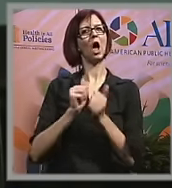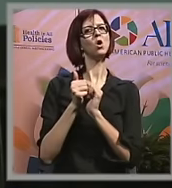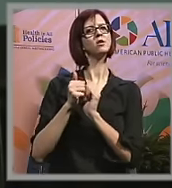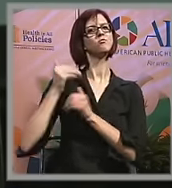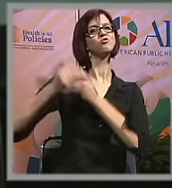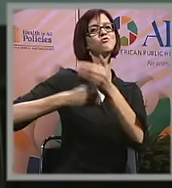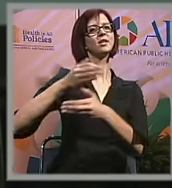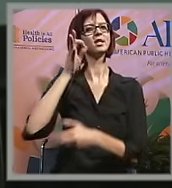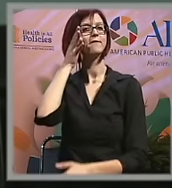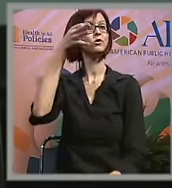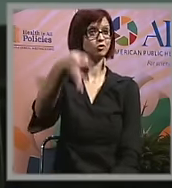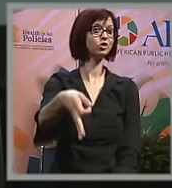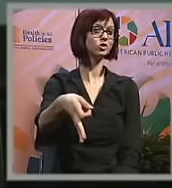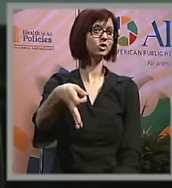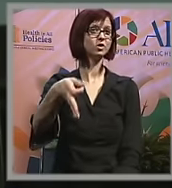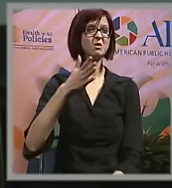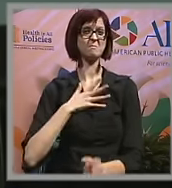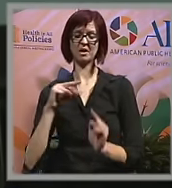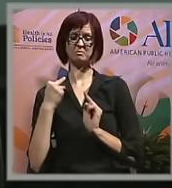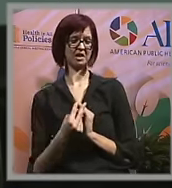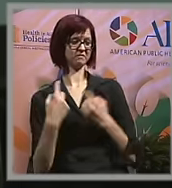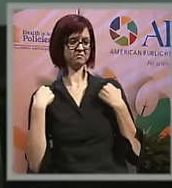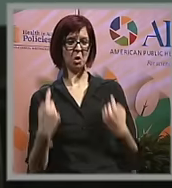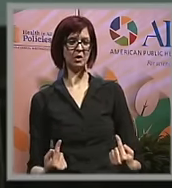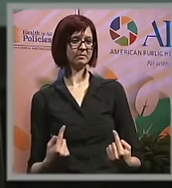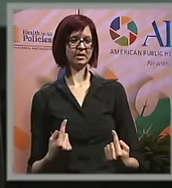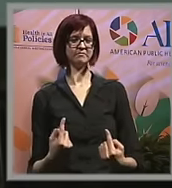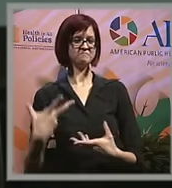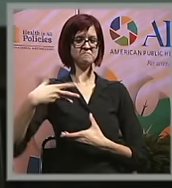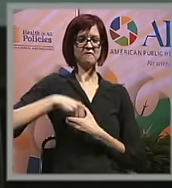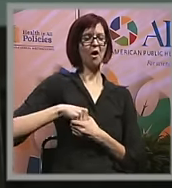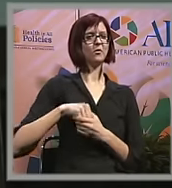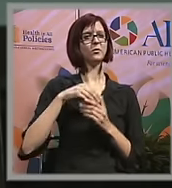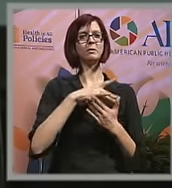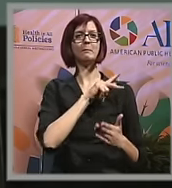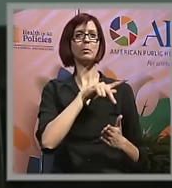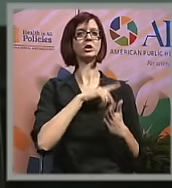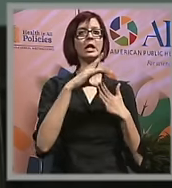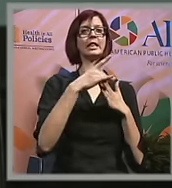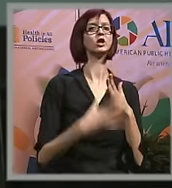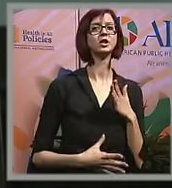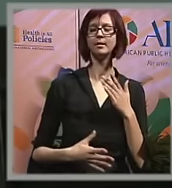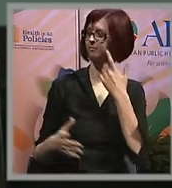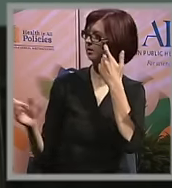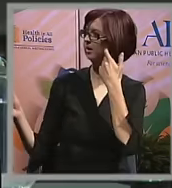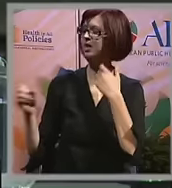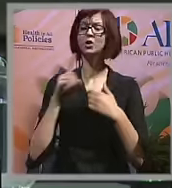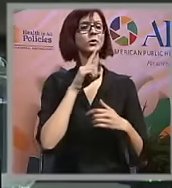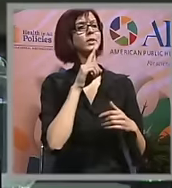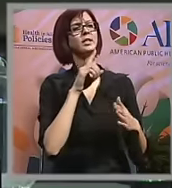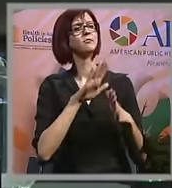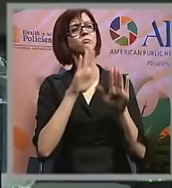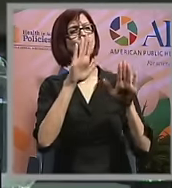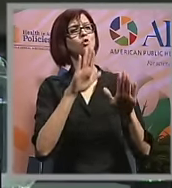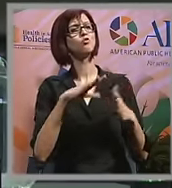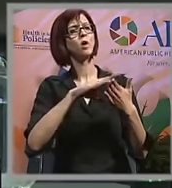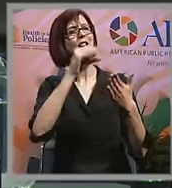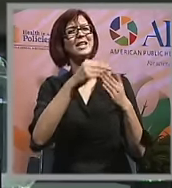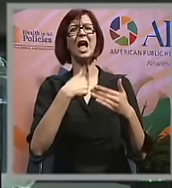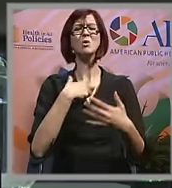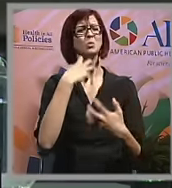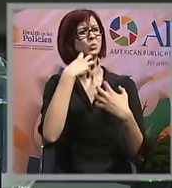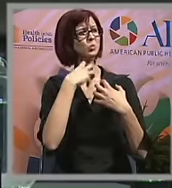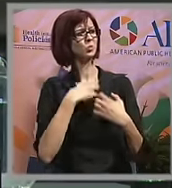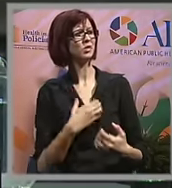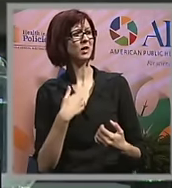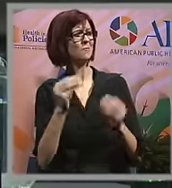future. To me, that's always been part and parcel of leadership. Well, those are fantastic lessons. I know that I wish we had more